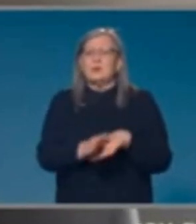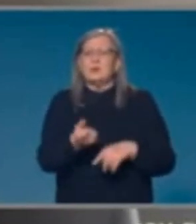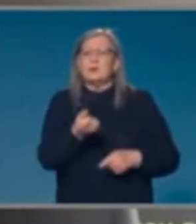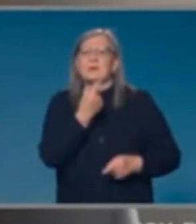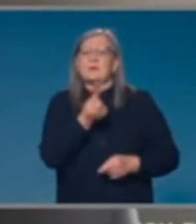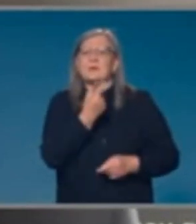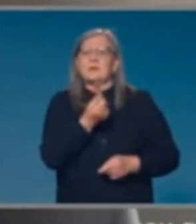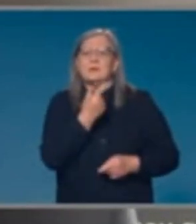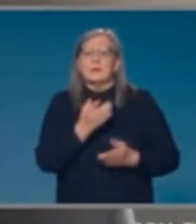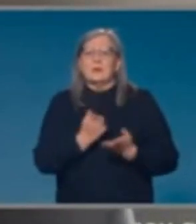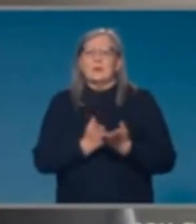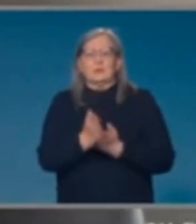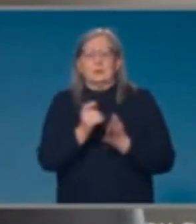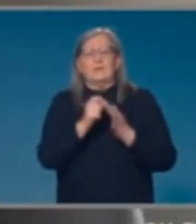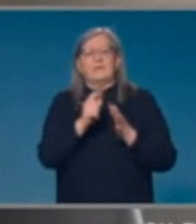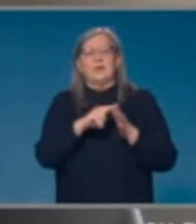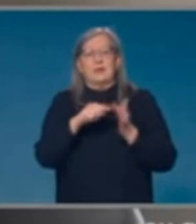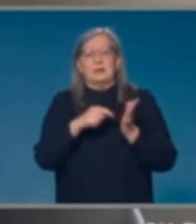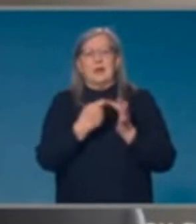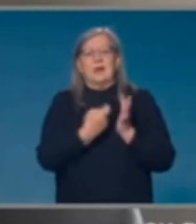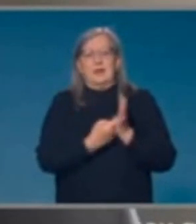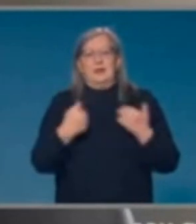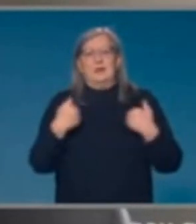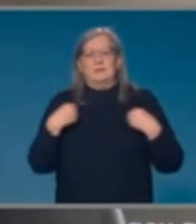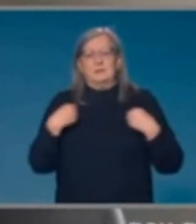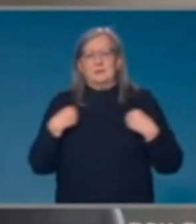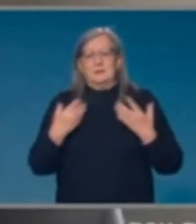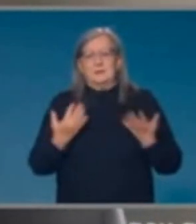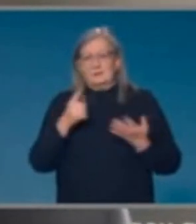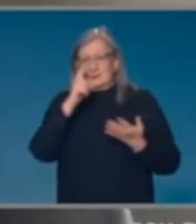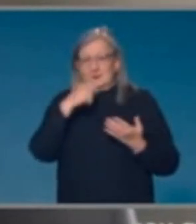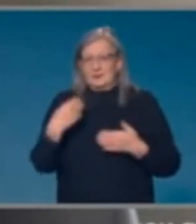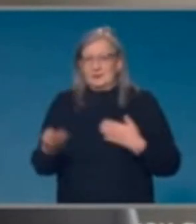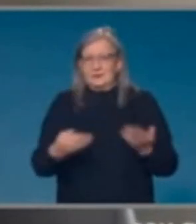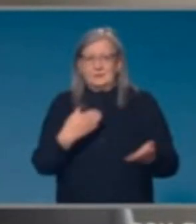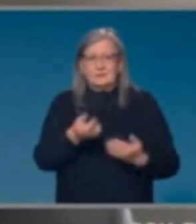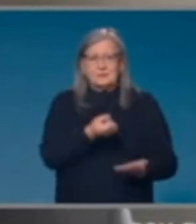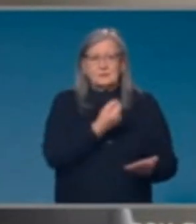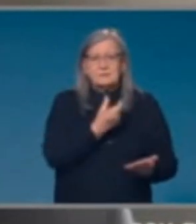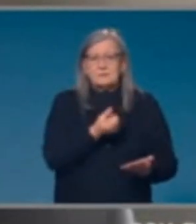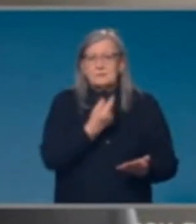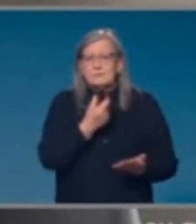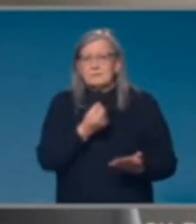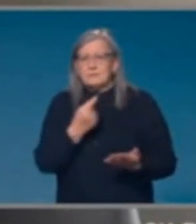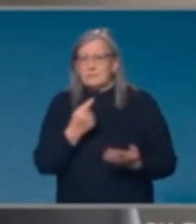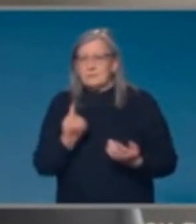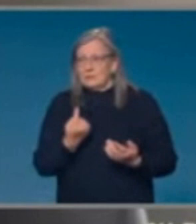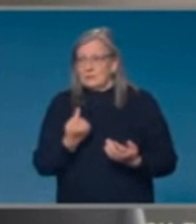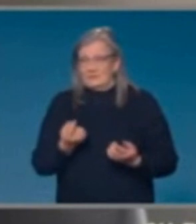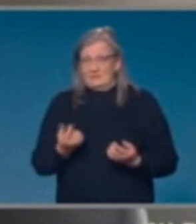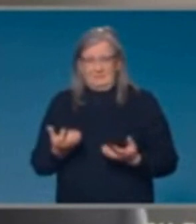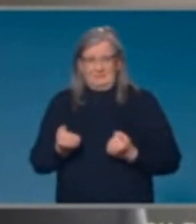be provided early in the course of disease or where there has been exposure to the disease. And